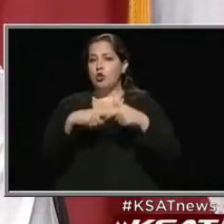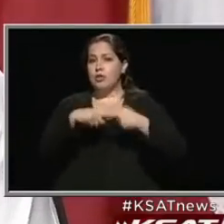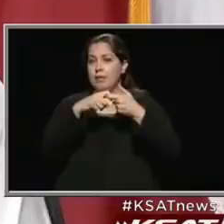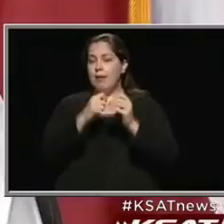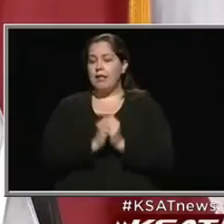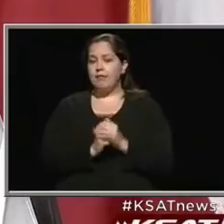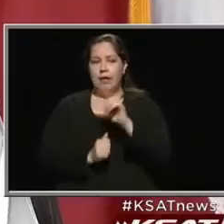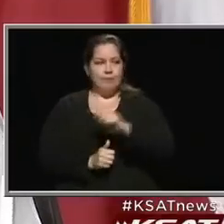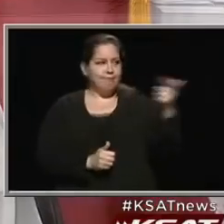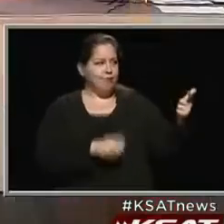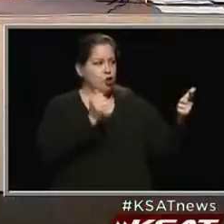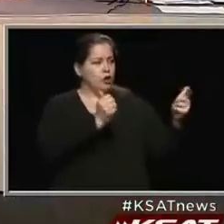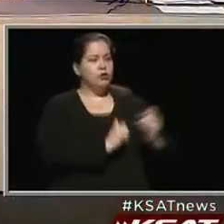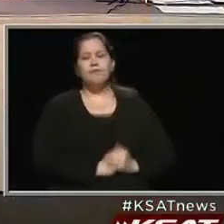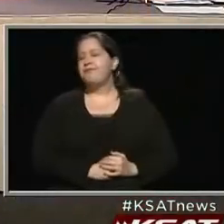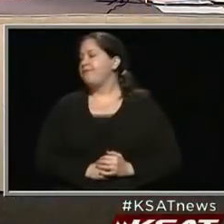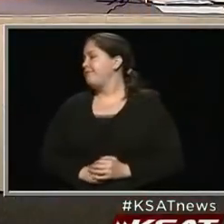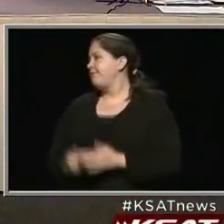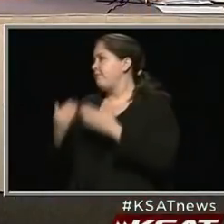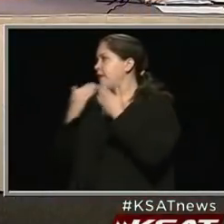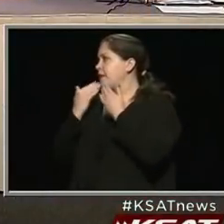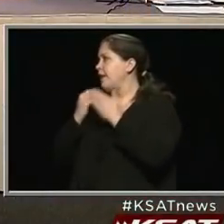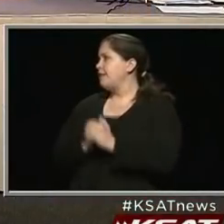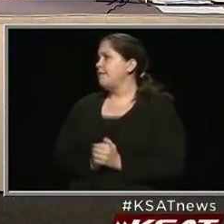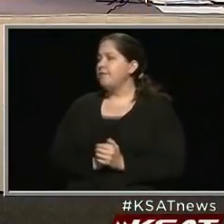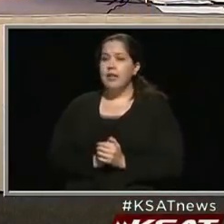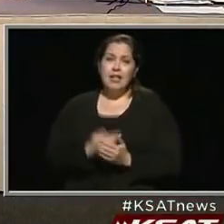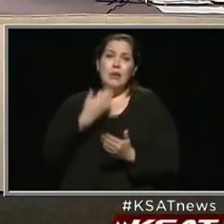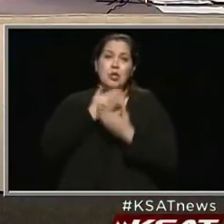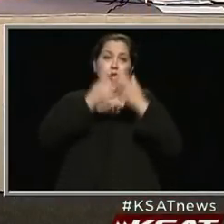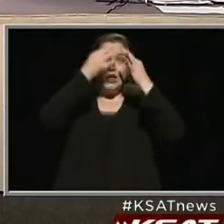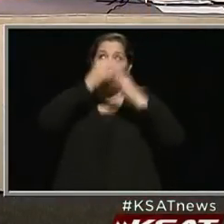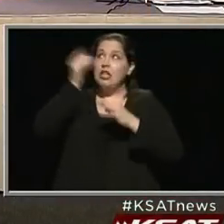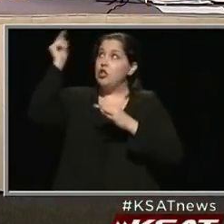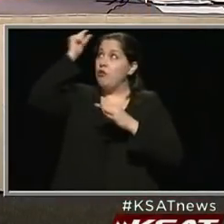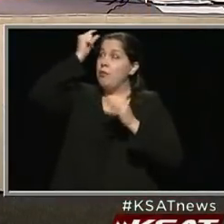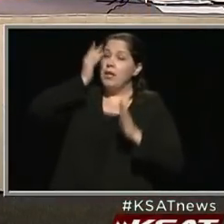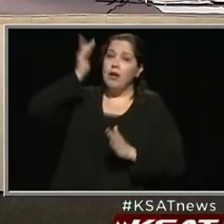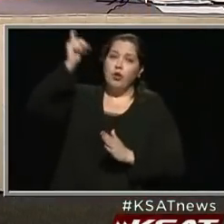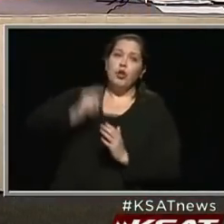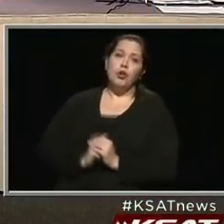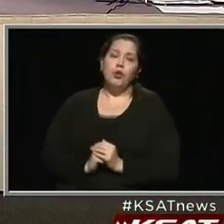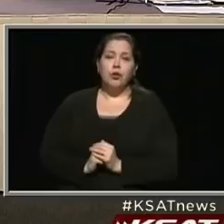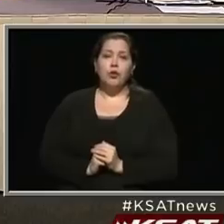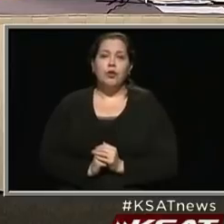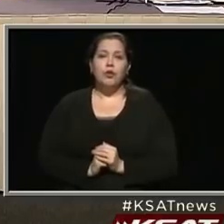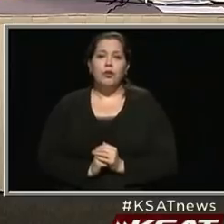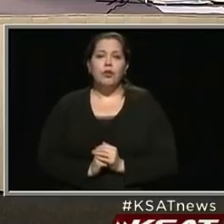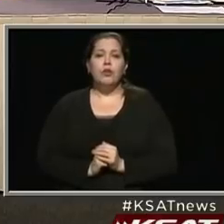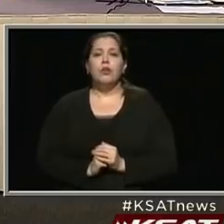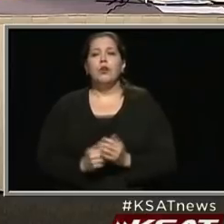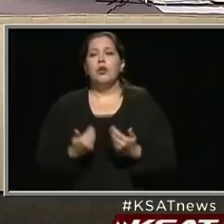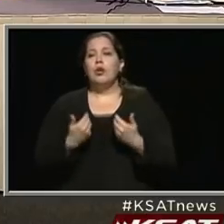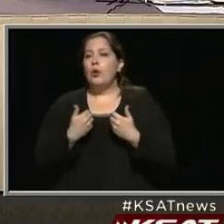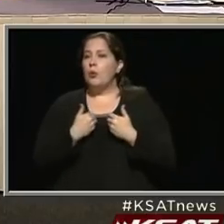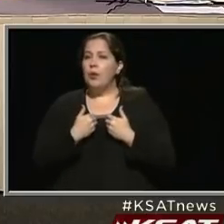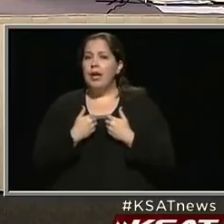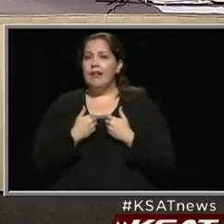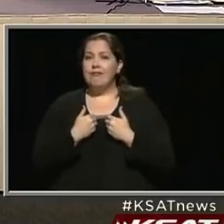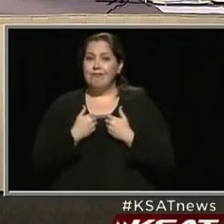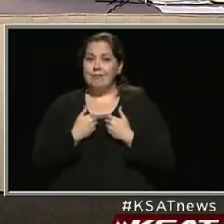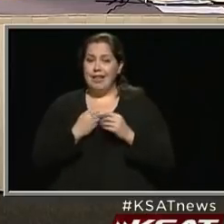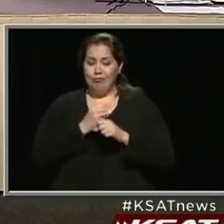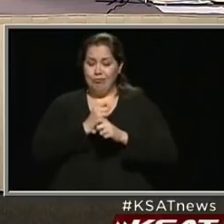Move over to Judge Wolf. Yeah, thanks, Ron. And that was a good move by the governor. We do have a building